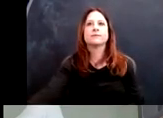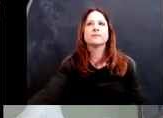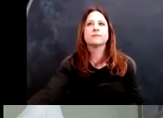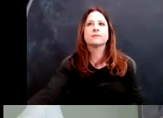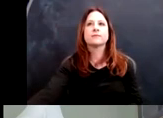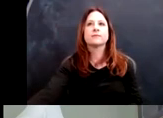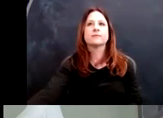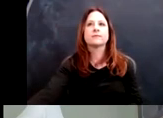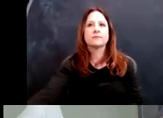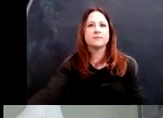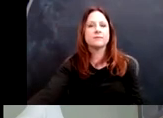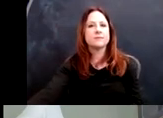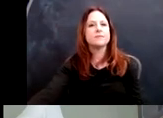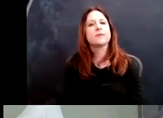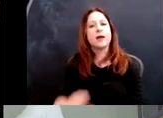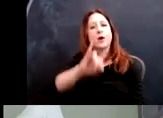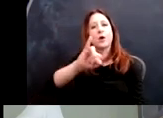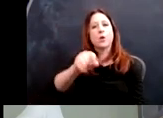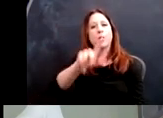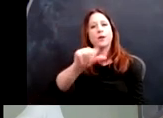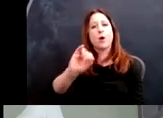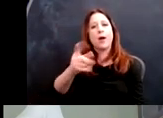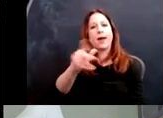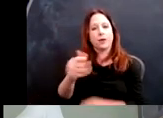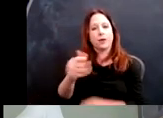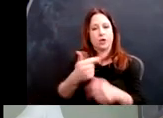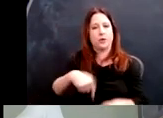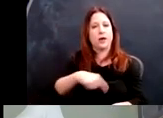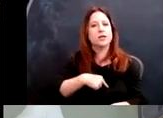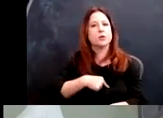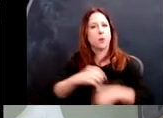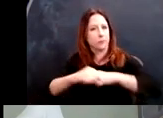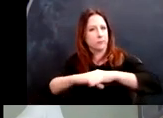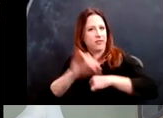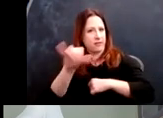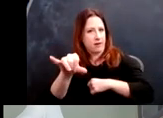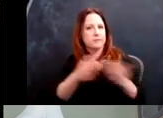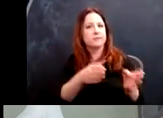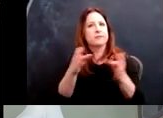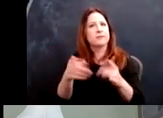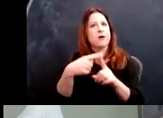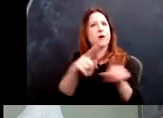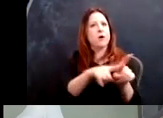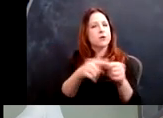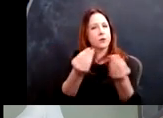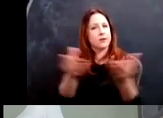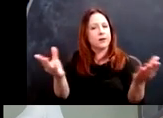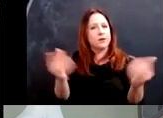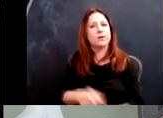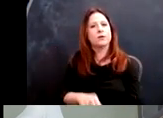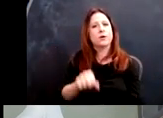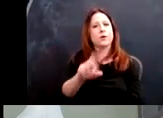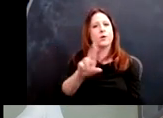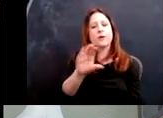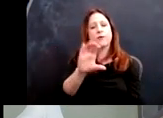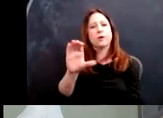on our steering committee, shared that with us. We want to be sure that everybody hears about it. We also want to share that at the Recovery Community Centers